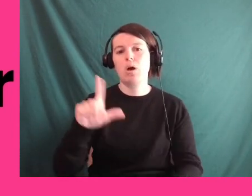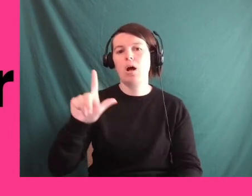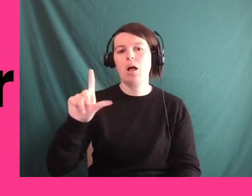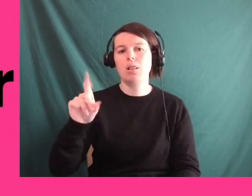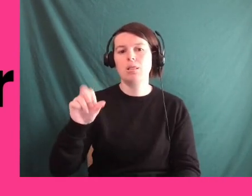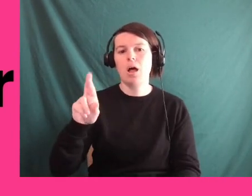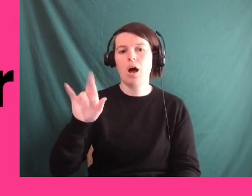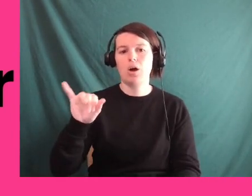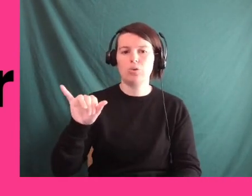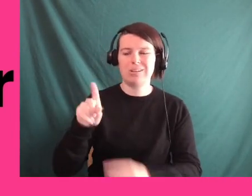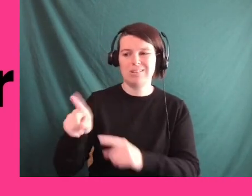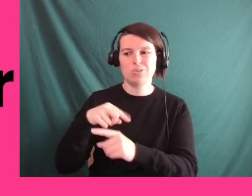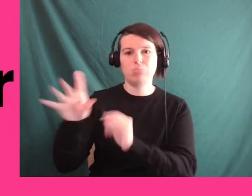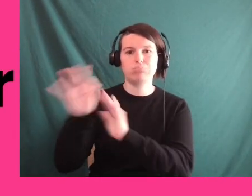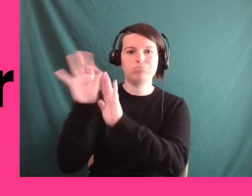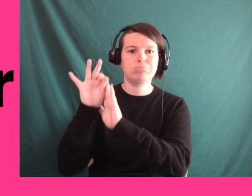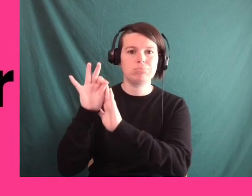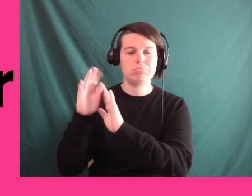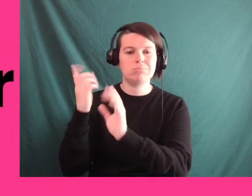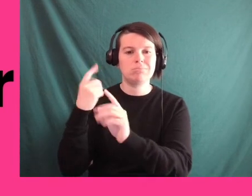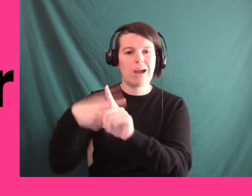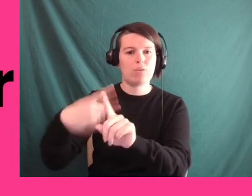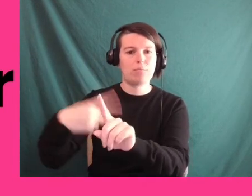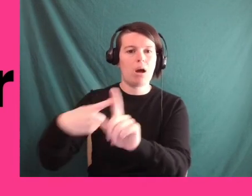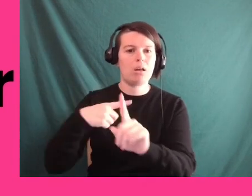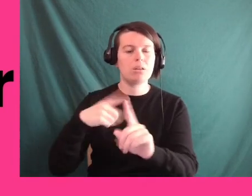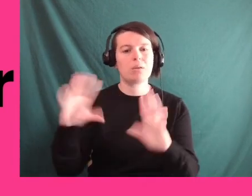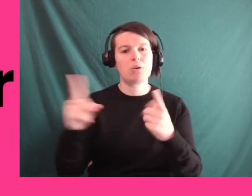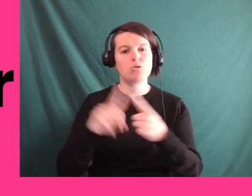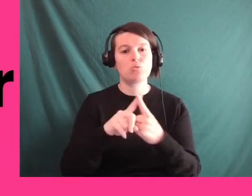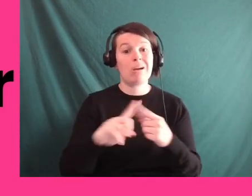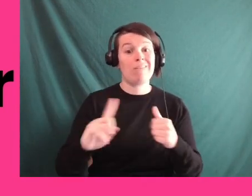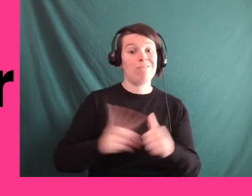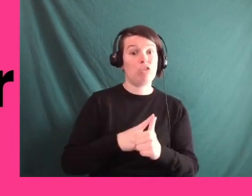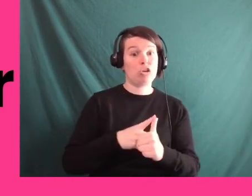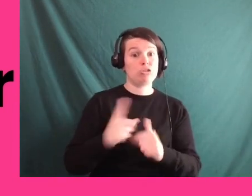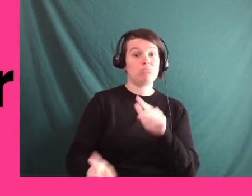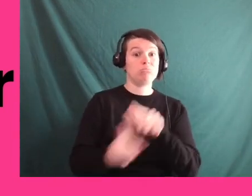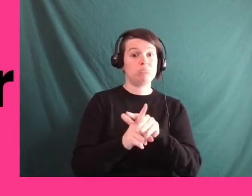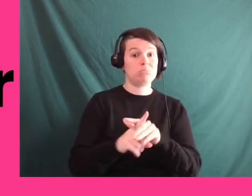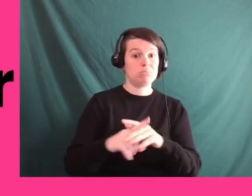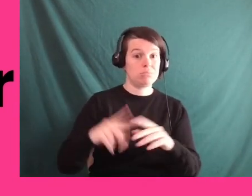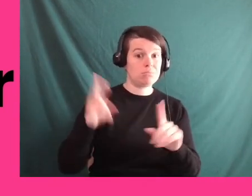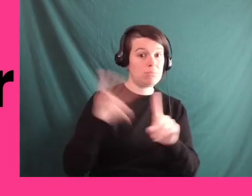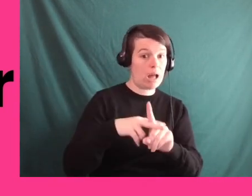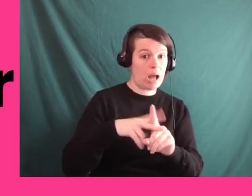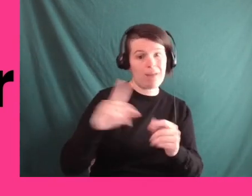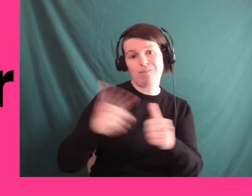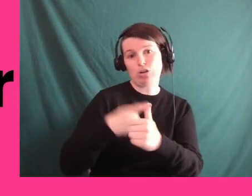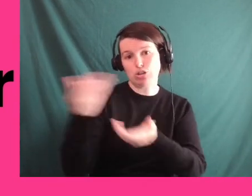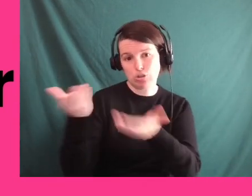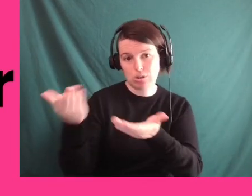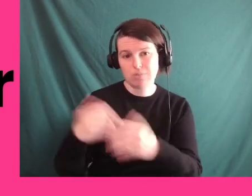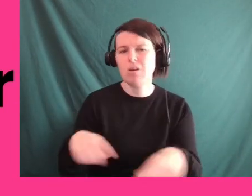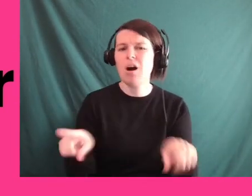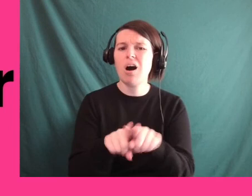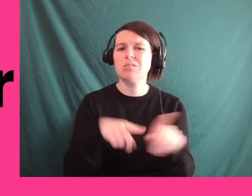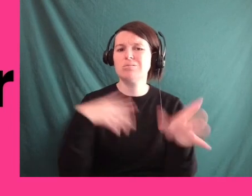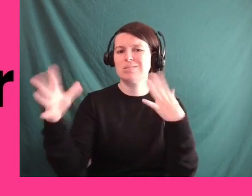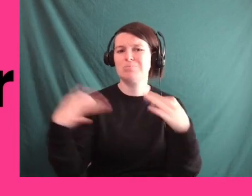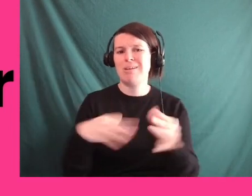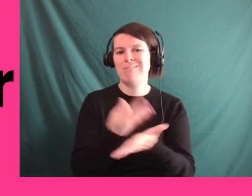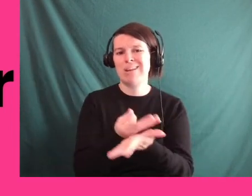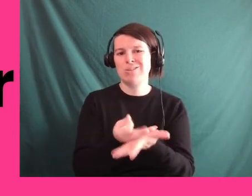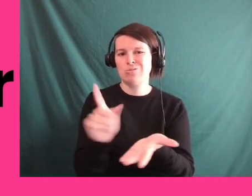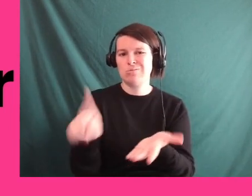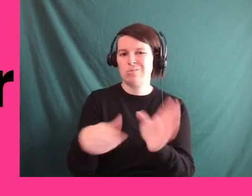who gets a binder versus a first come, first serve situation. They also require you to explain your financial